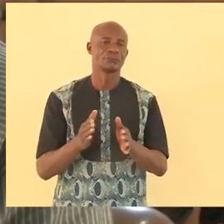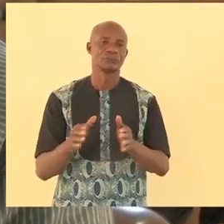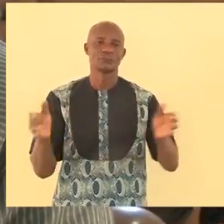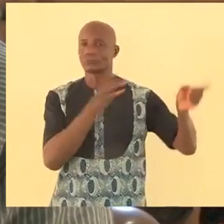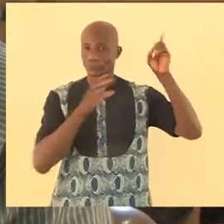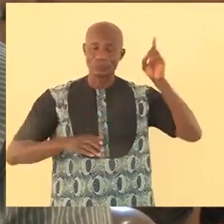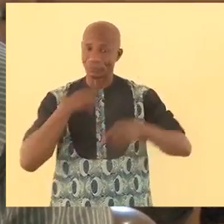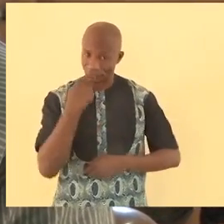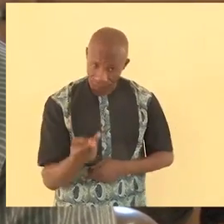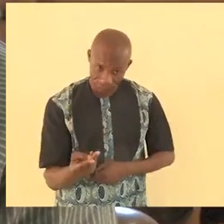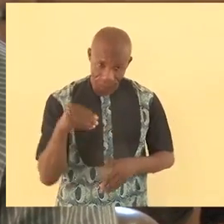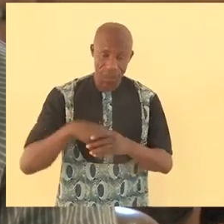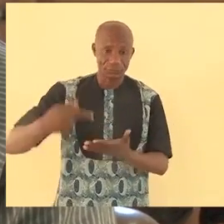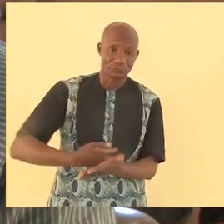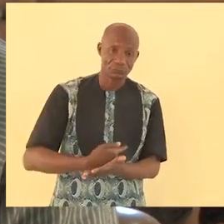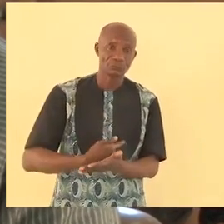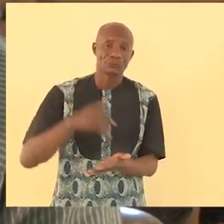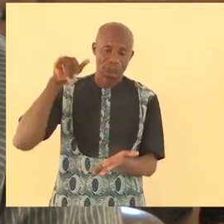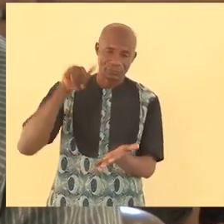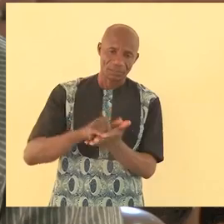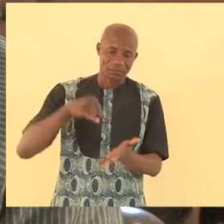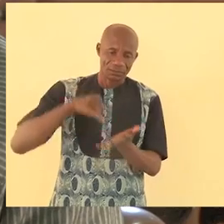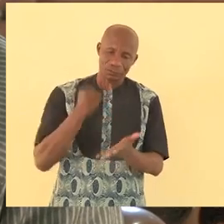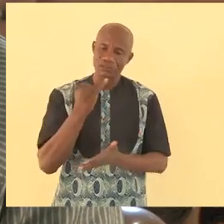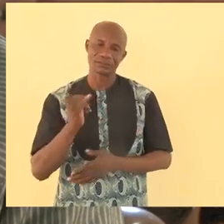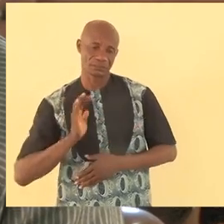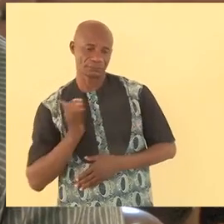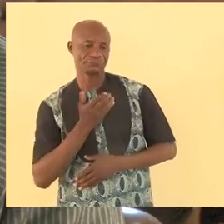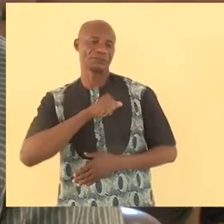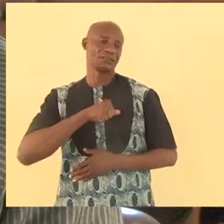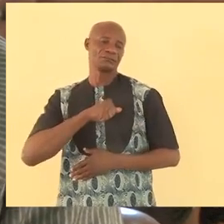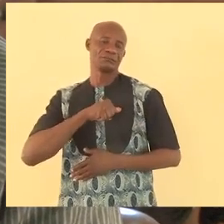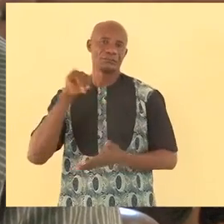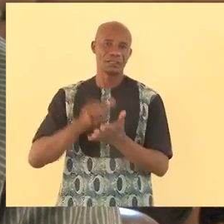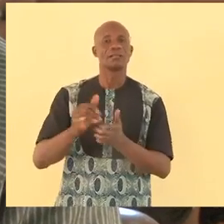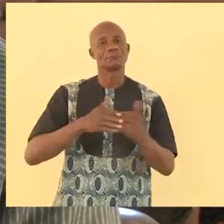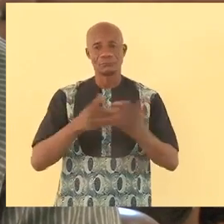us this morning, as it were, from the gospel, that it is our attitude that